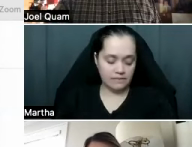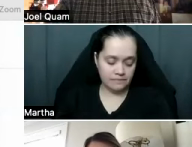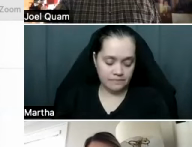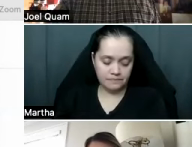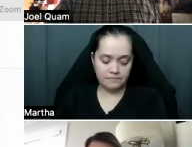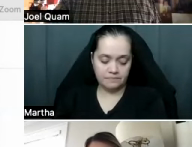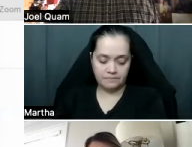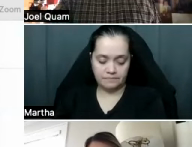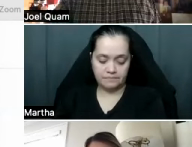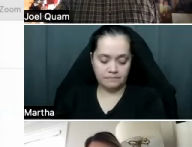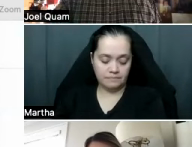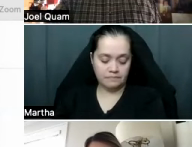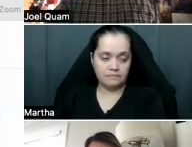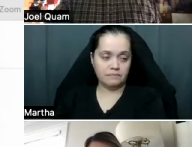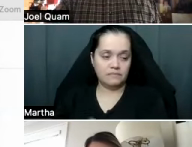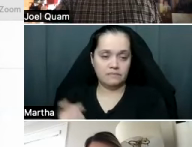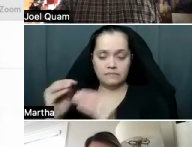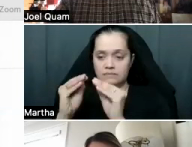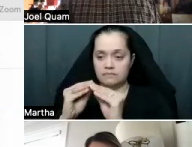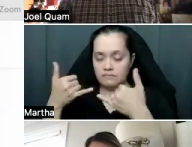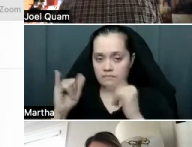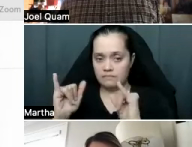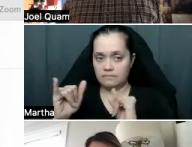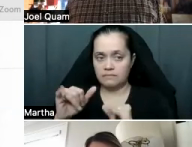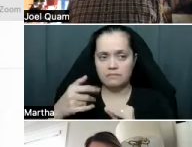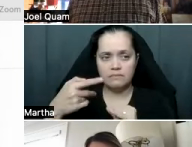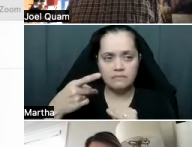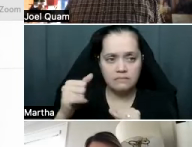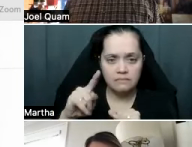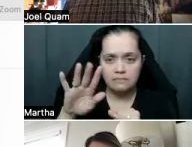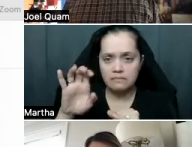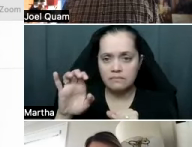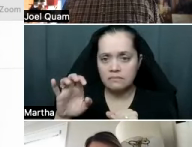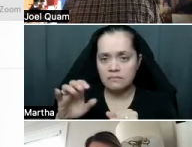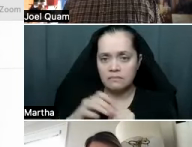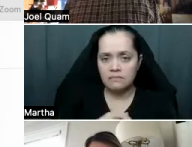All right, so we have a bit more. Katie,